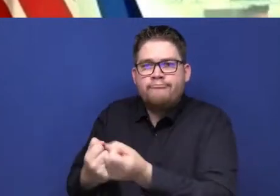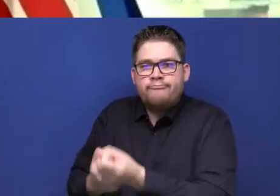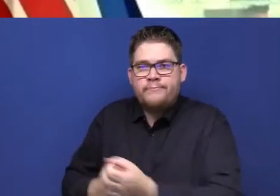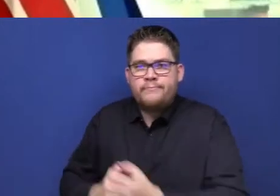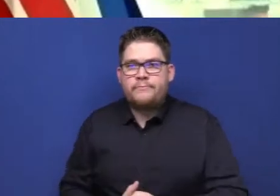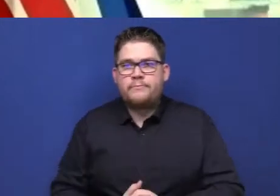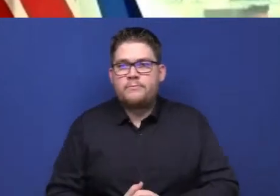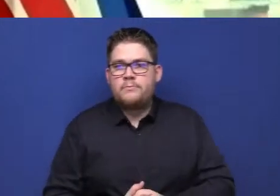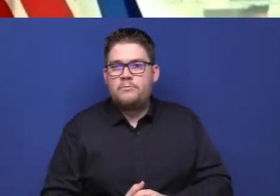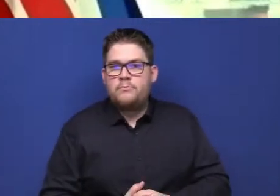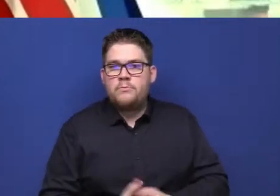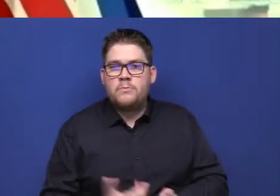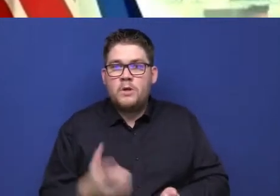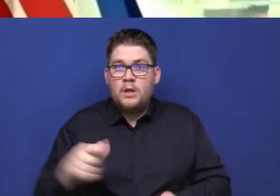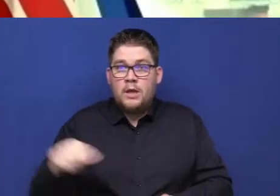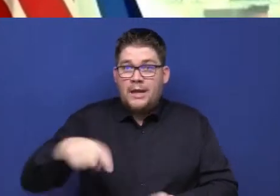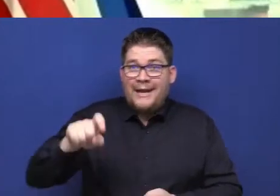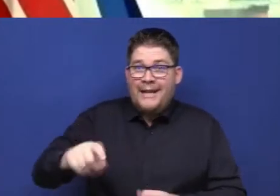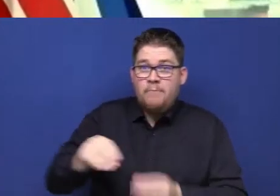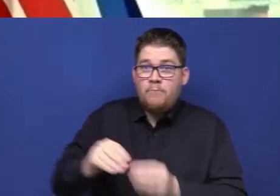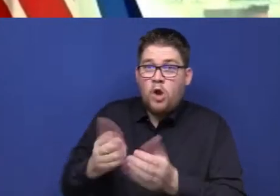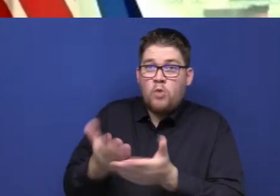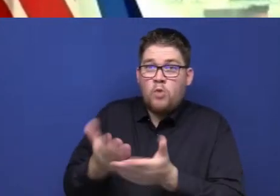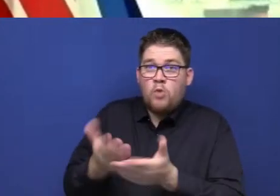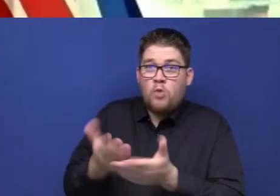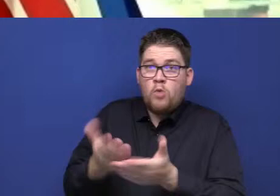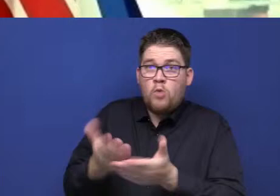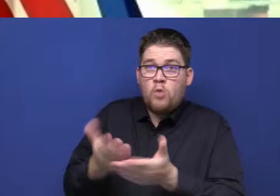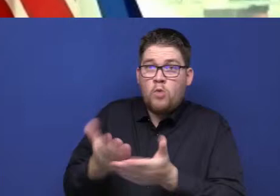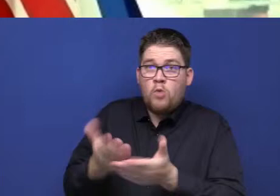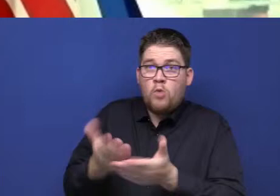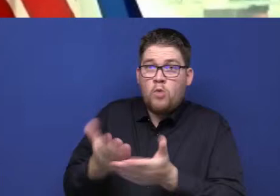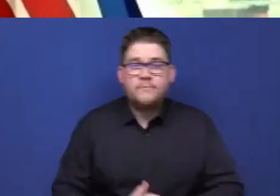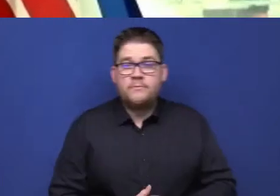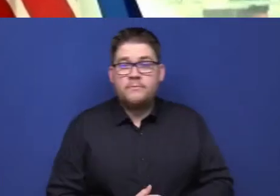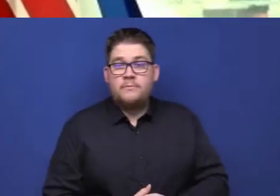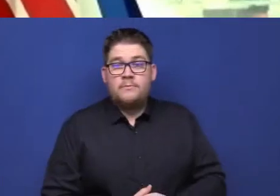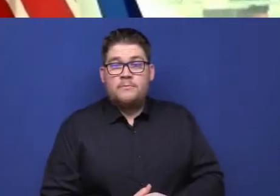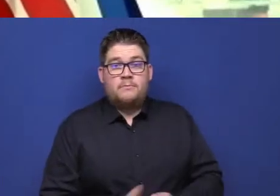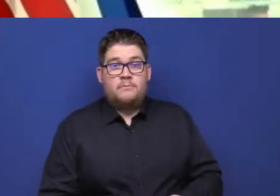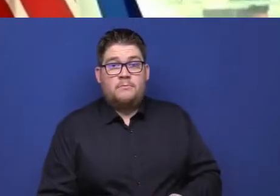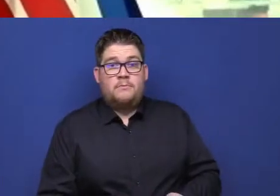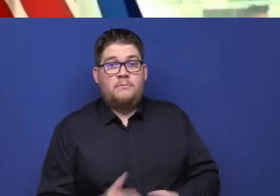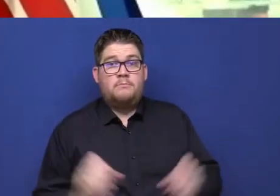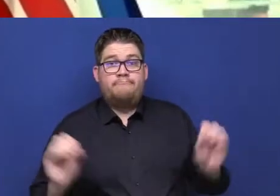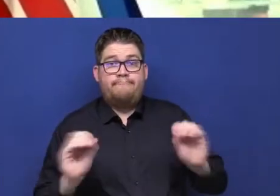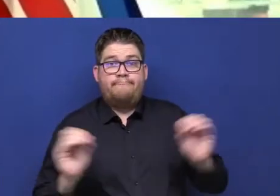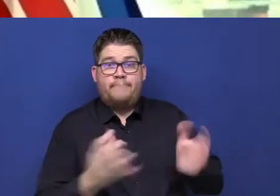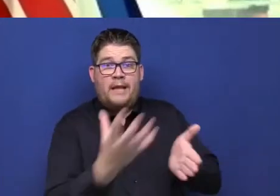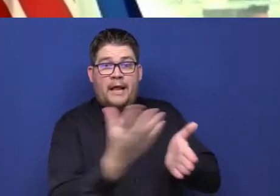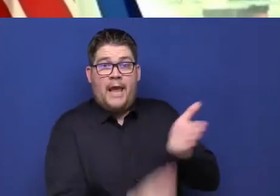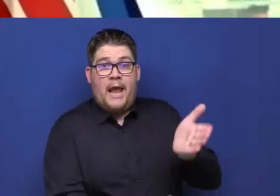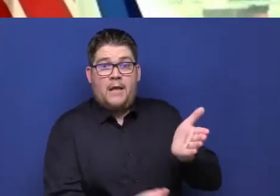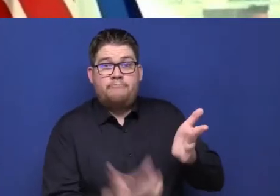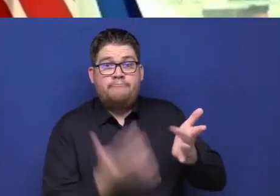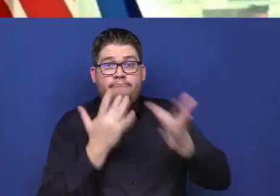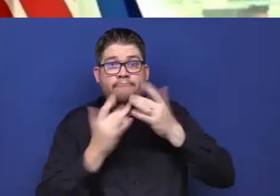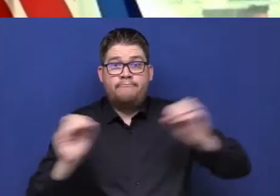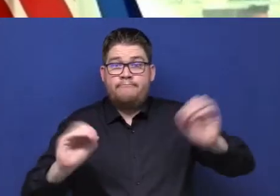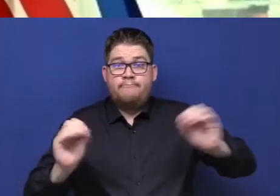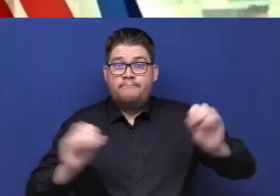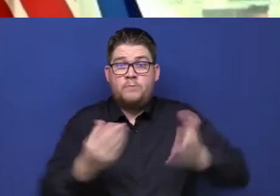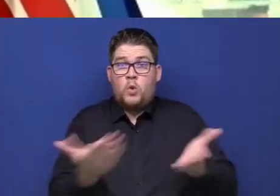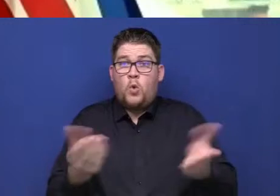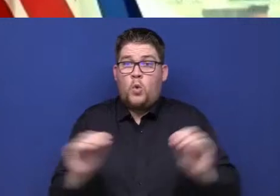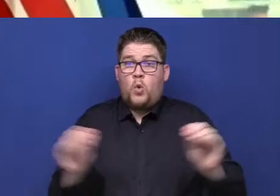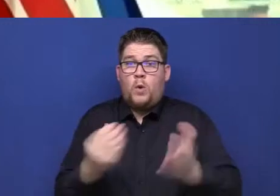budget. In the sense that you spend what is required. There is always a nominal amount of money that is put in the budget